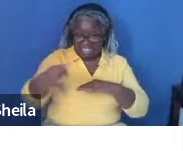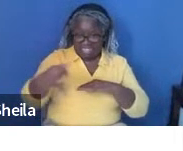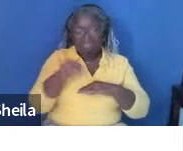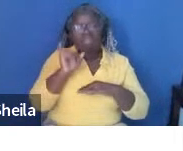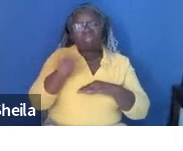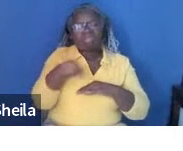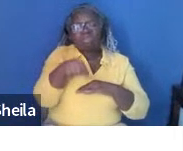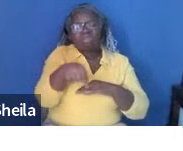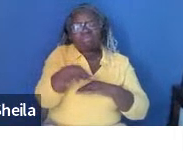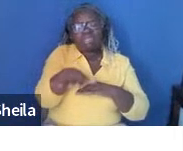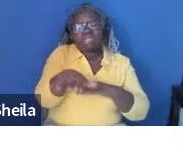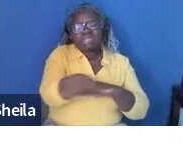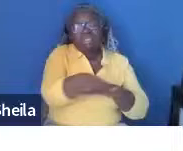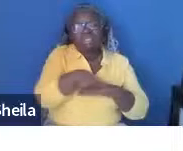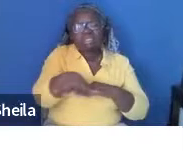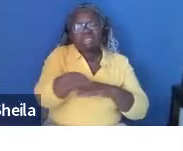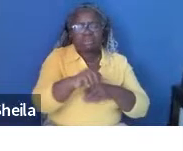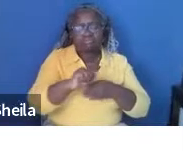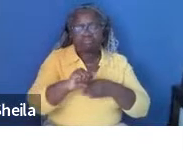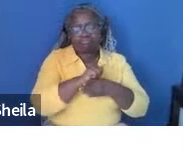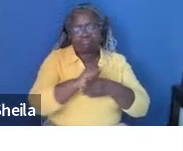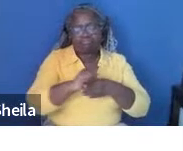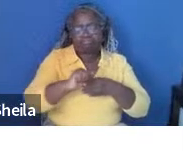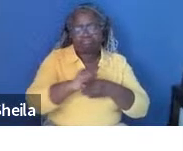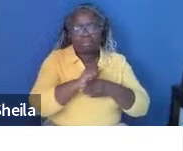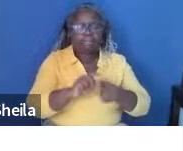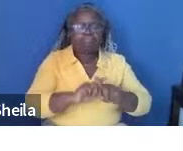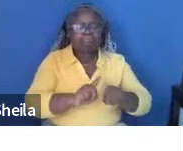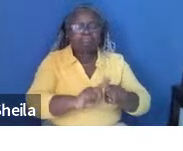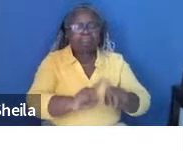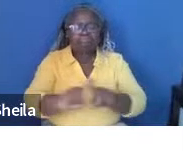that lower right-hand photo shows